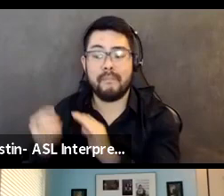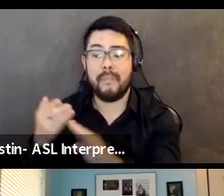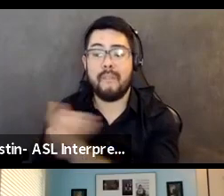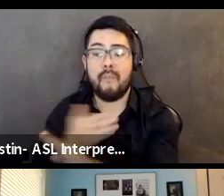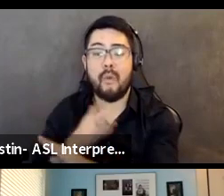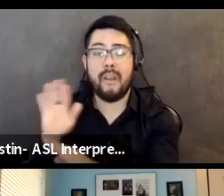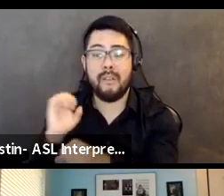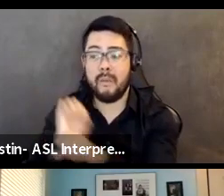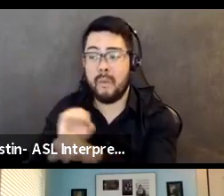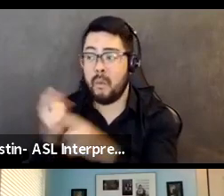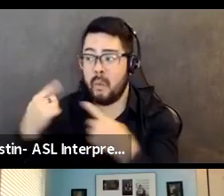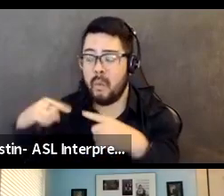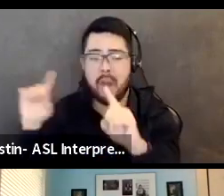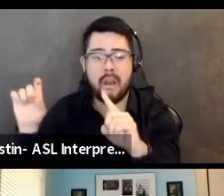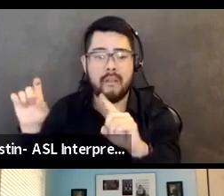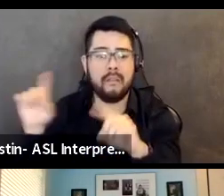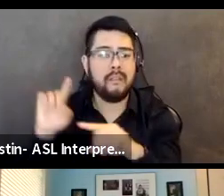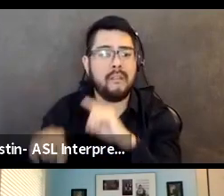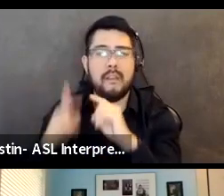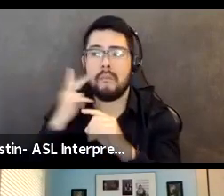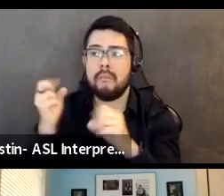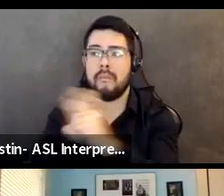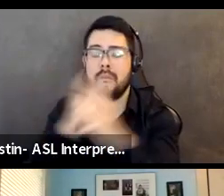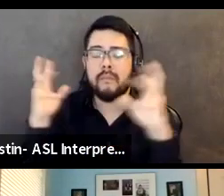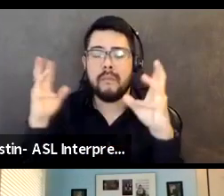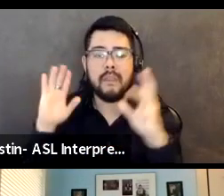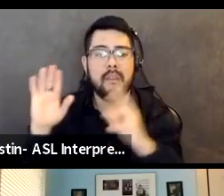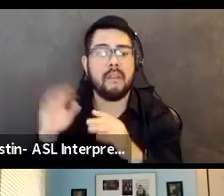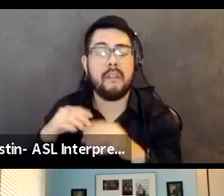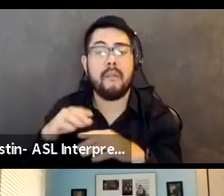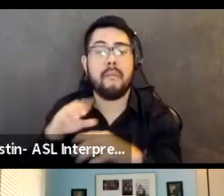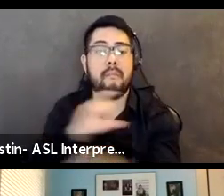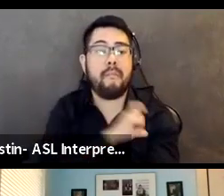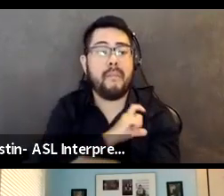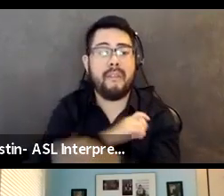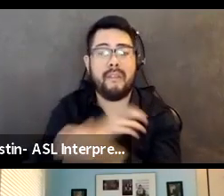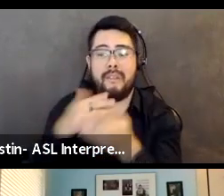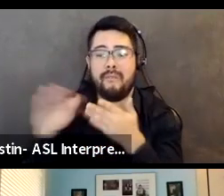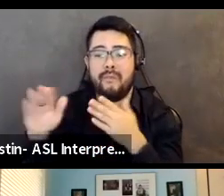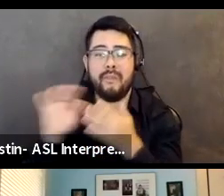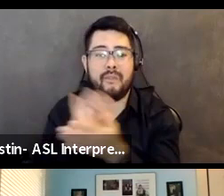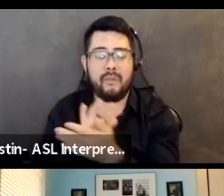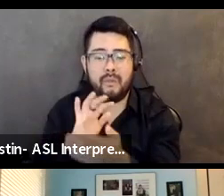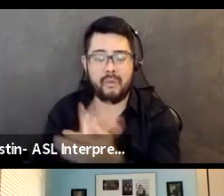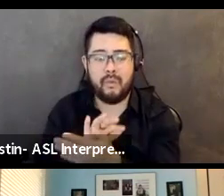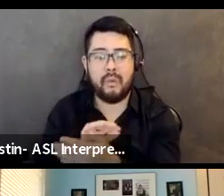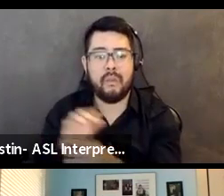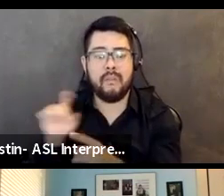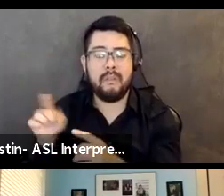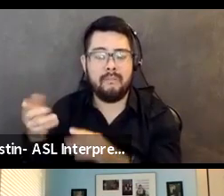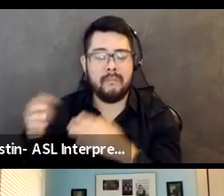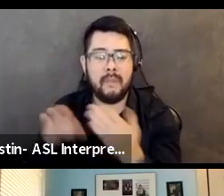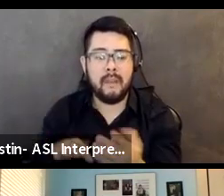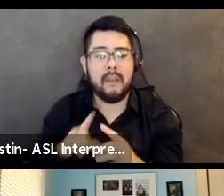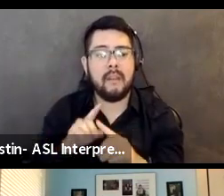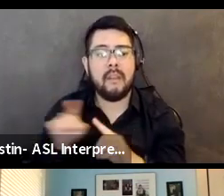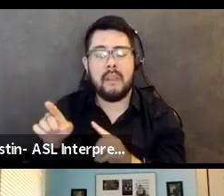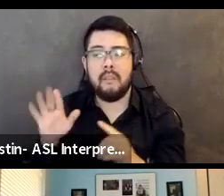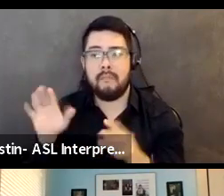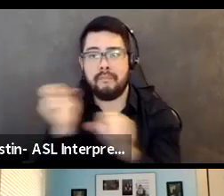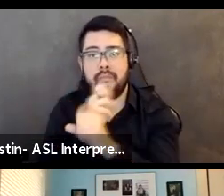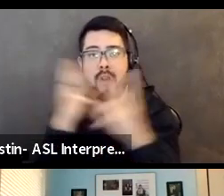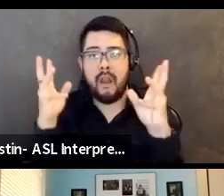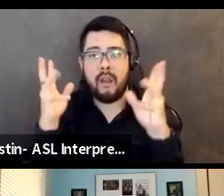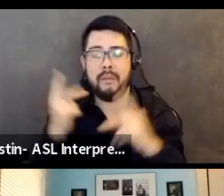police free schools become a reality he's an inspiring young man who was trapped in that sandwich but we have a way to address one side of